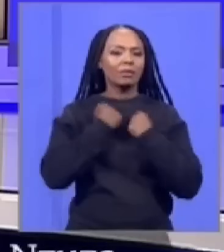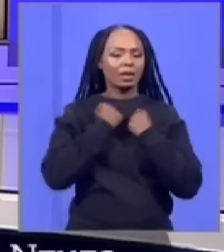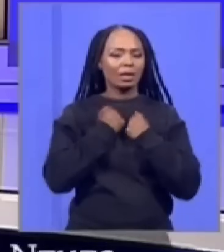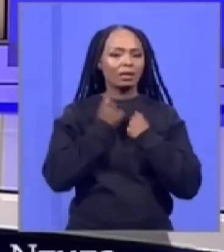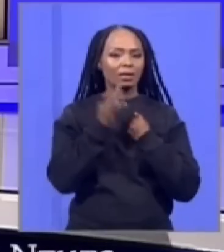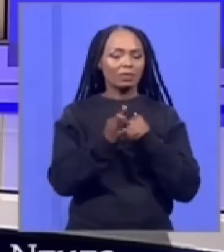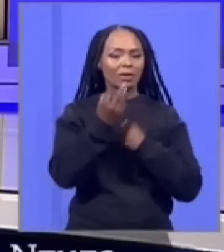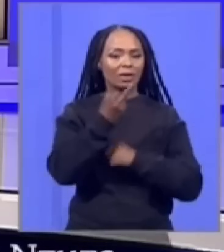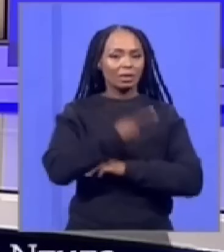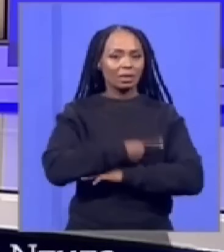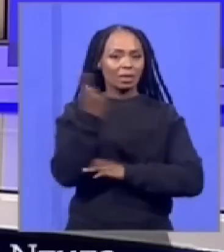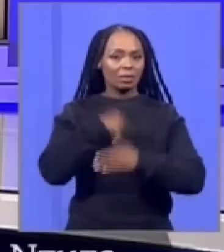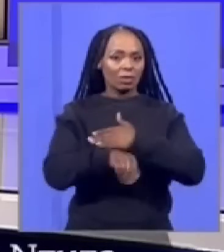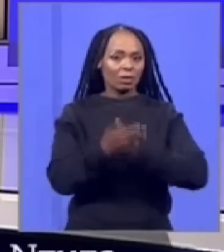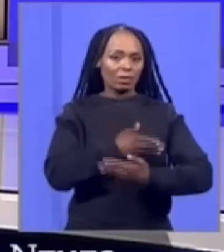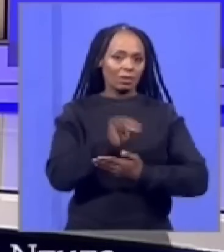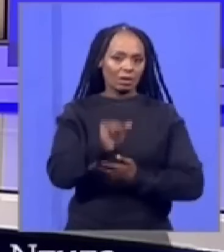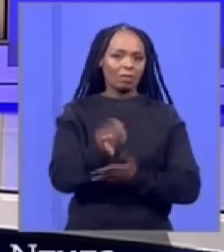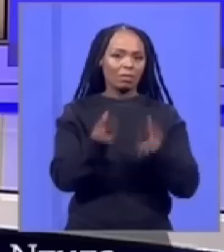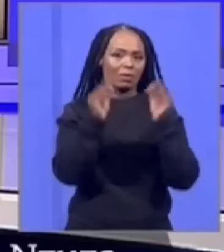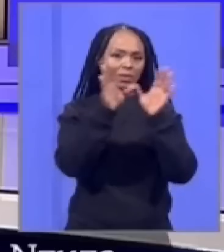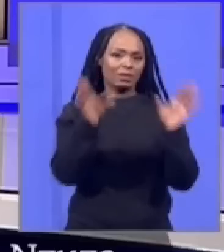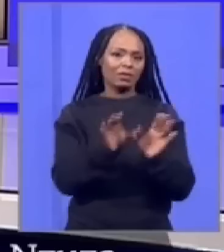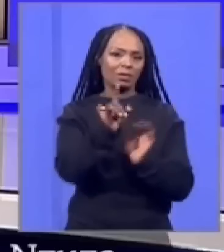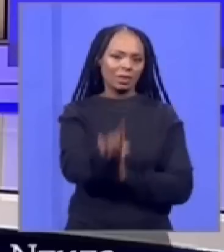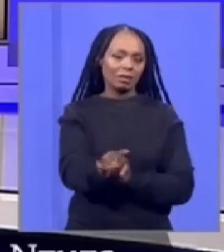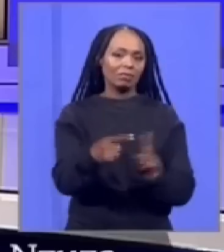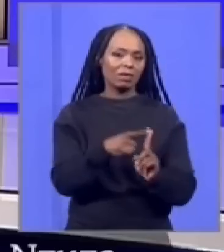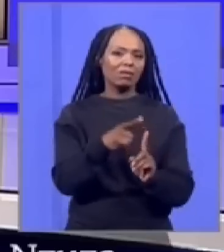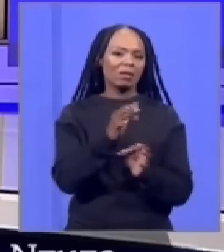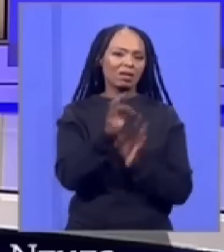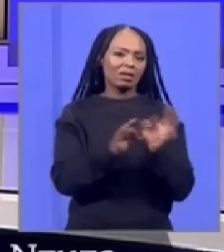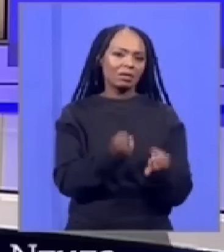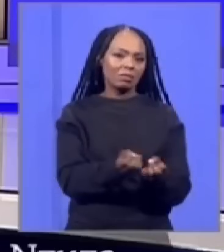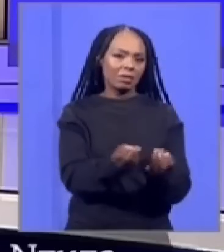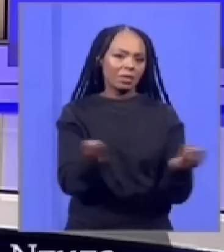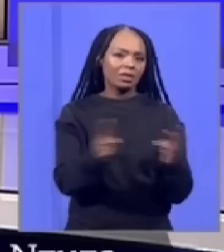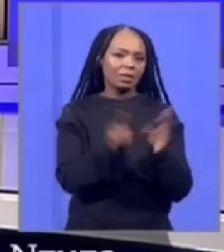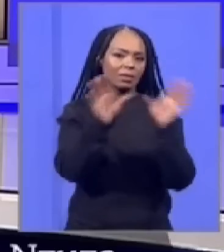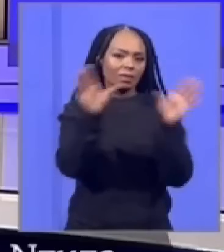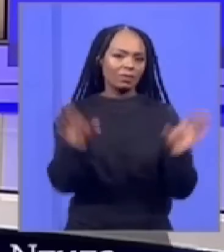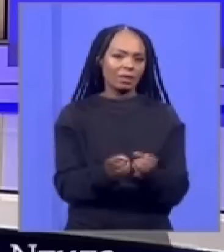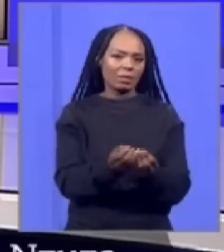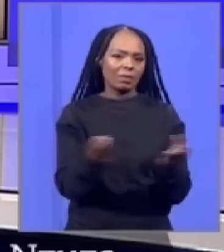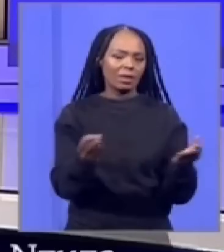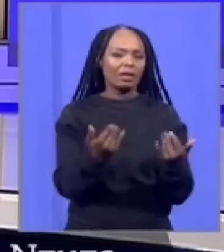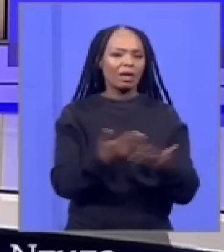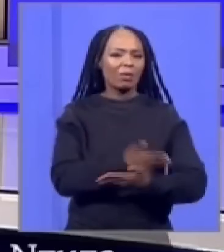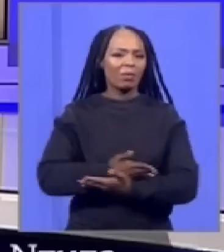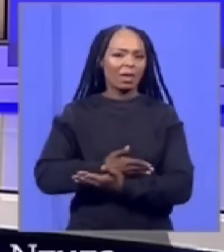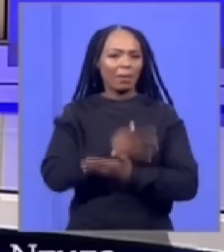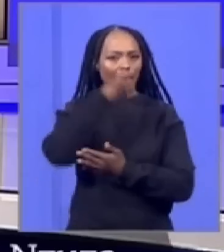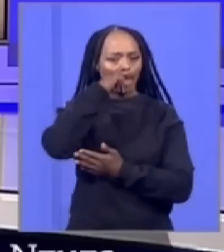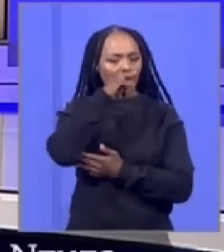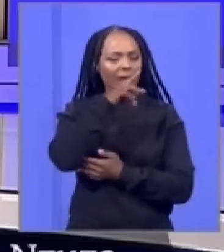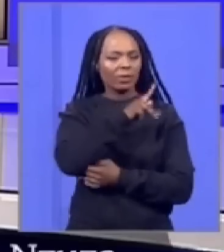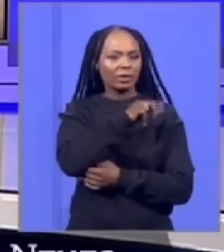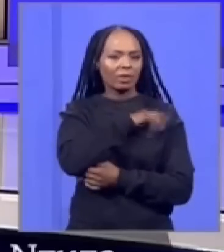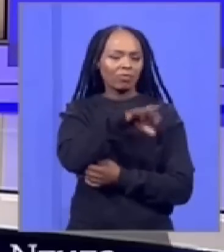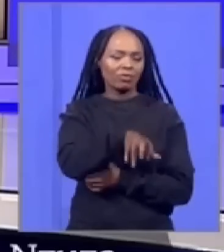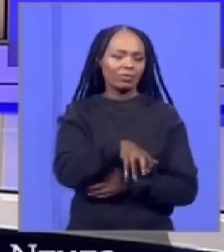matsatsi a mararo le se le hlahile. Letona le nehelane ka dimpho le mangolo a tlhao masieng empangeni province ya KwaZulu-Natal.